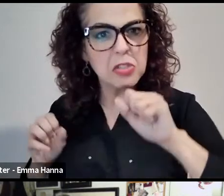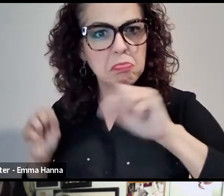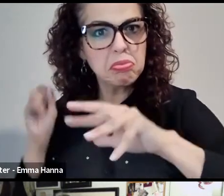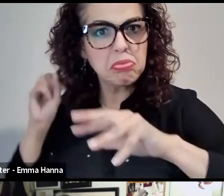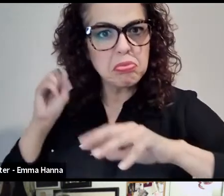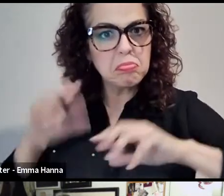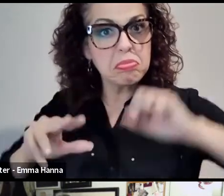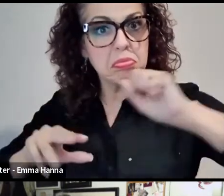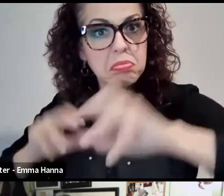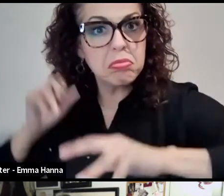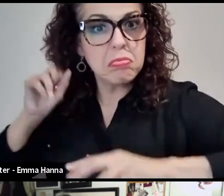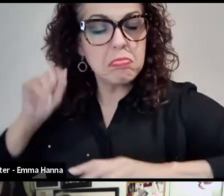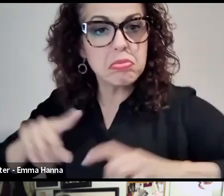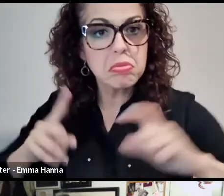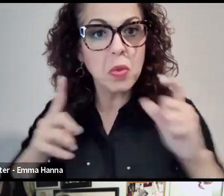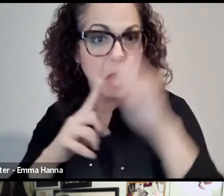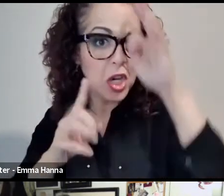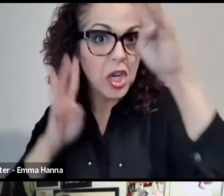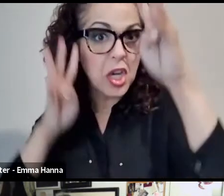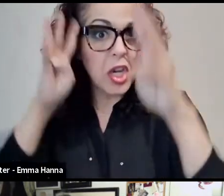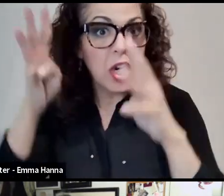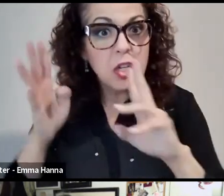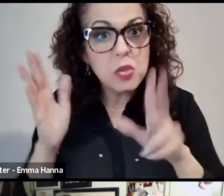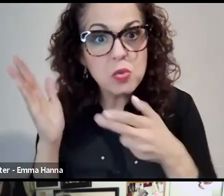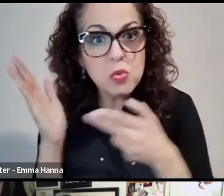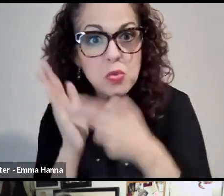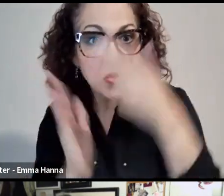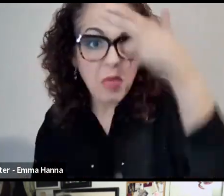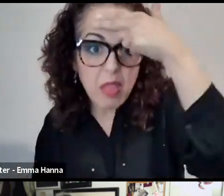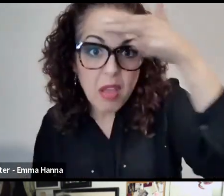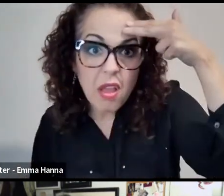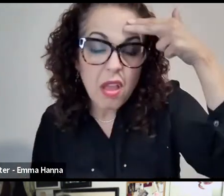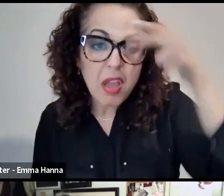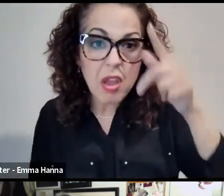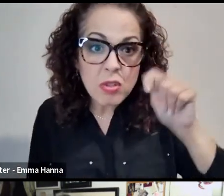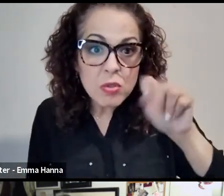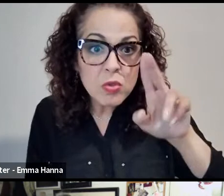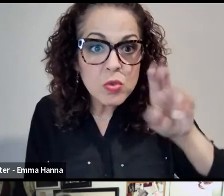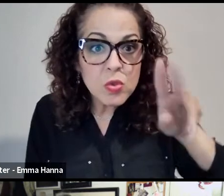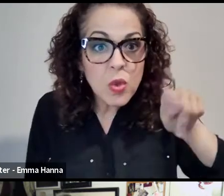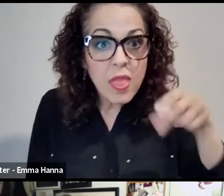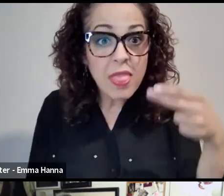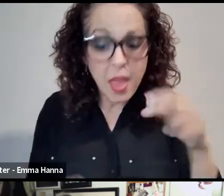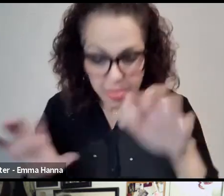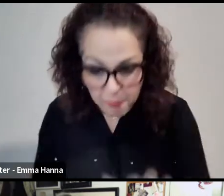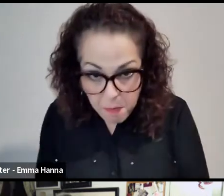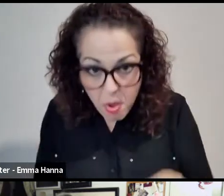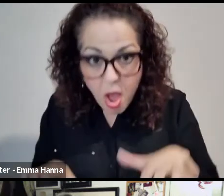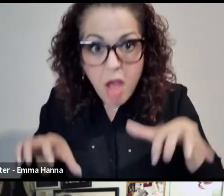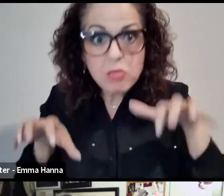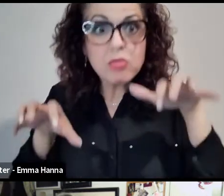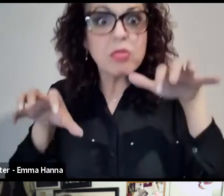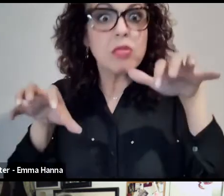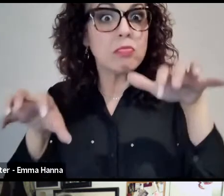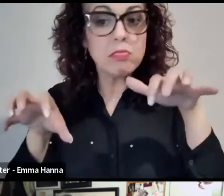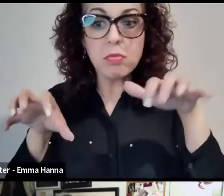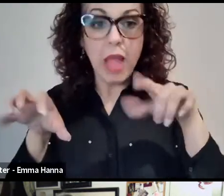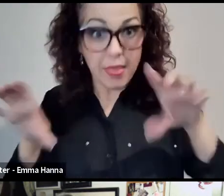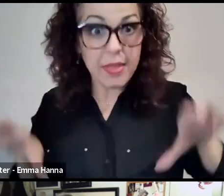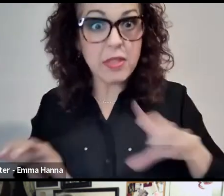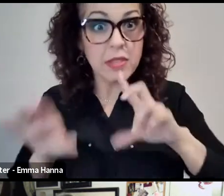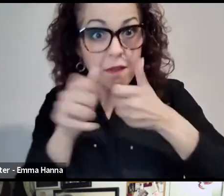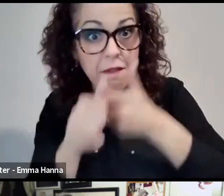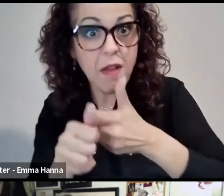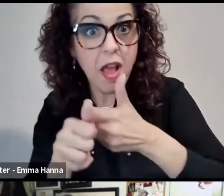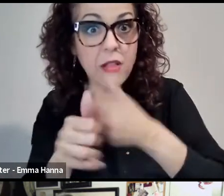and he puts the word for truth on its forehead. And the monster rises up and does the rabbi's bidding and